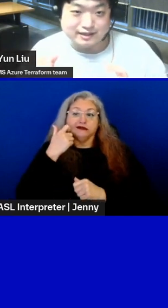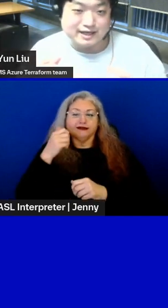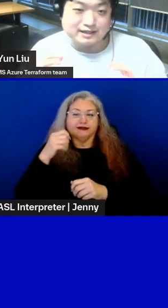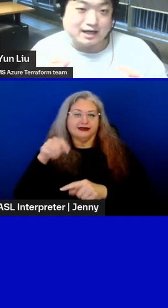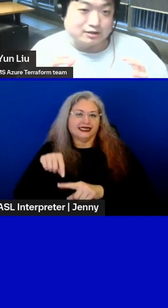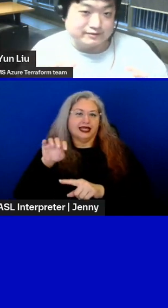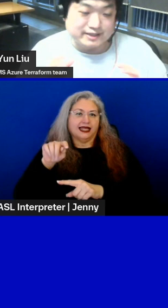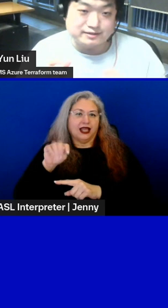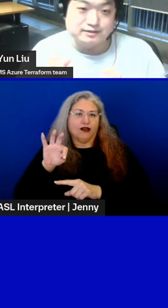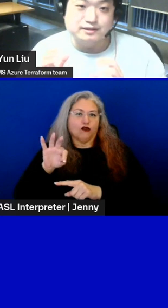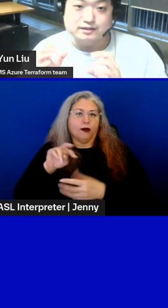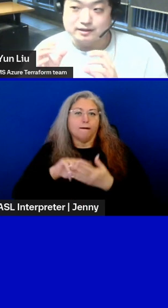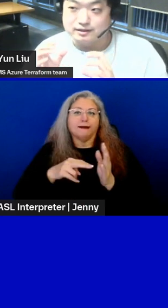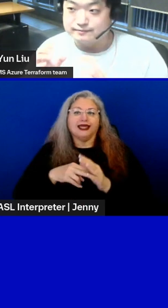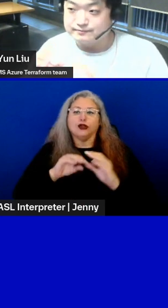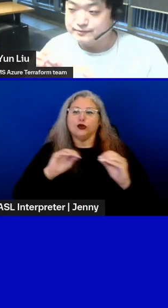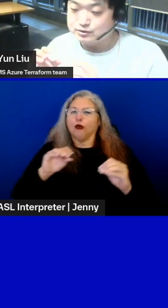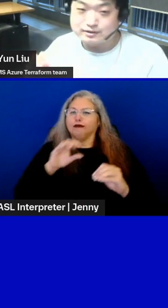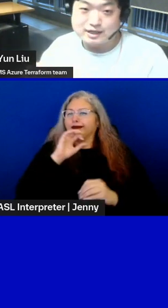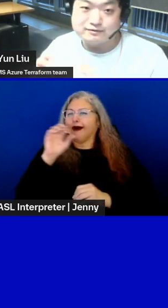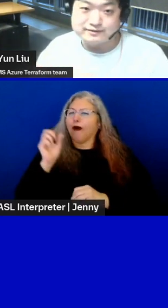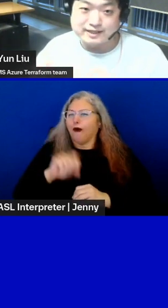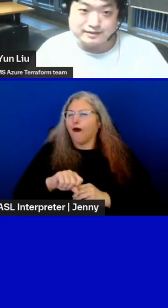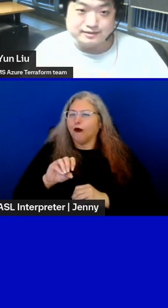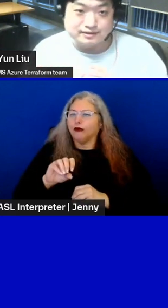doesn't contain any um,